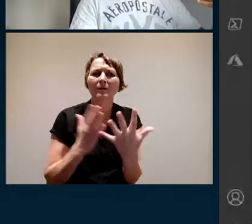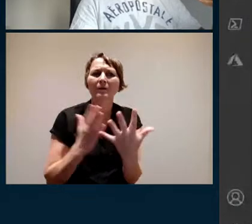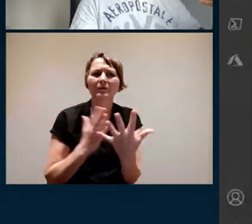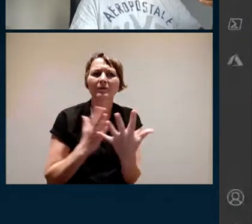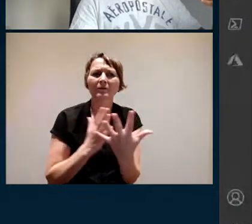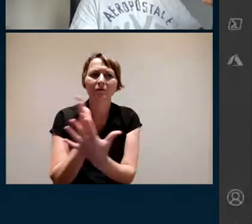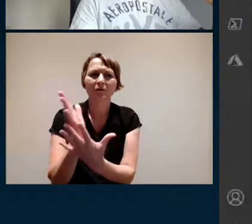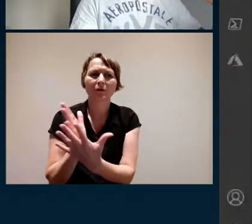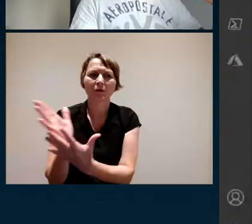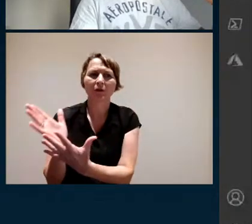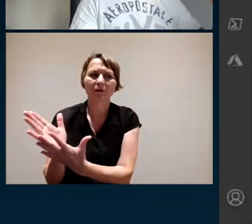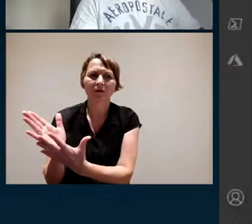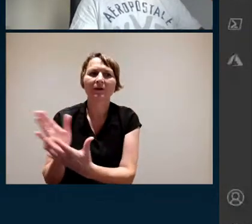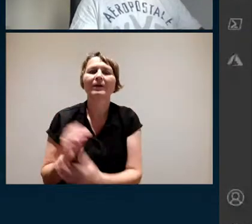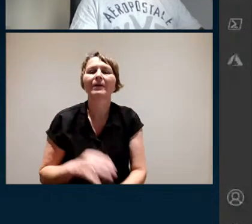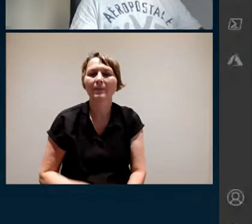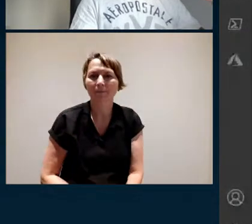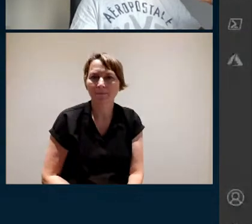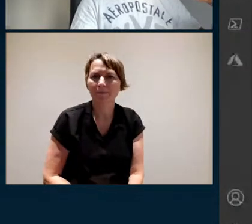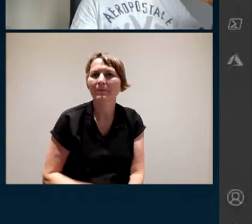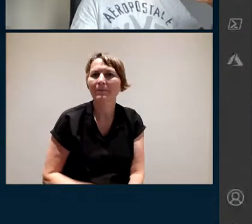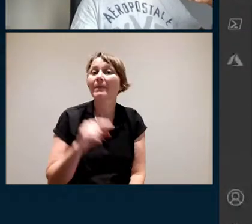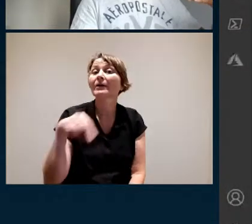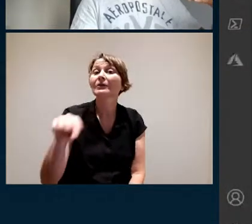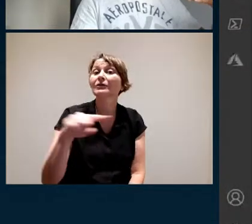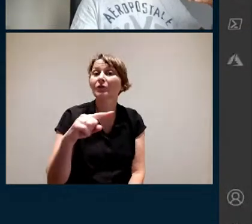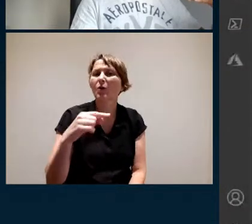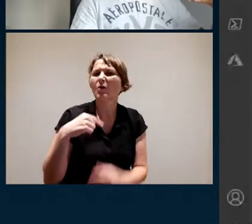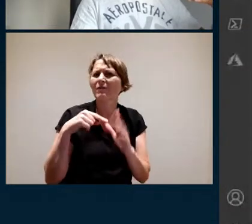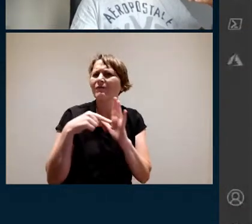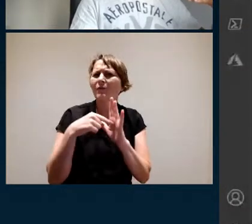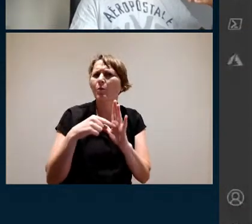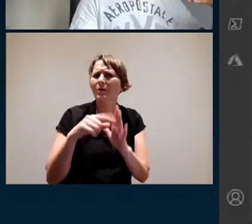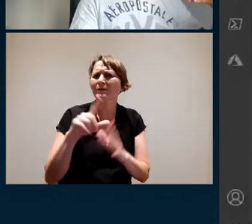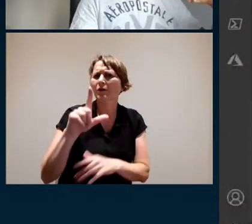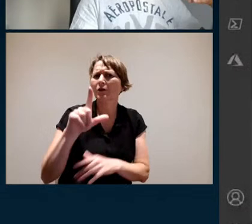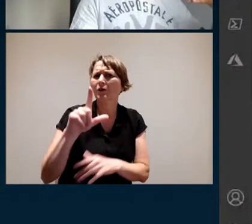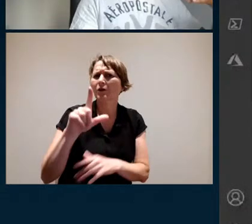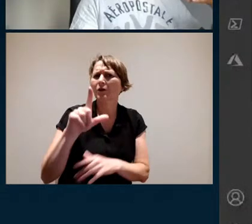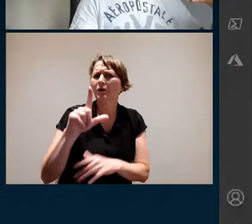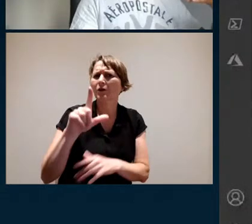well. And I say, okay, for version v.0, I'm going to